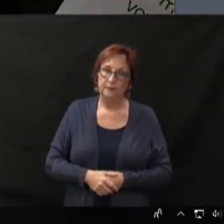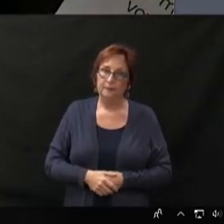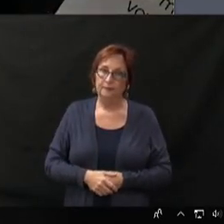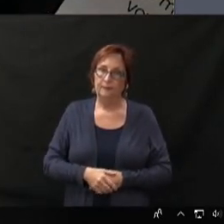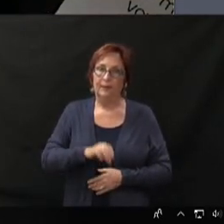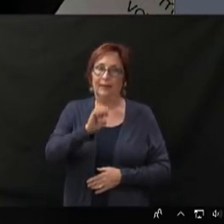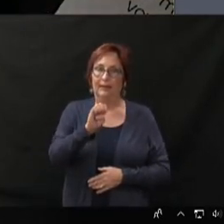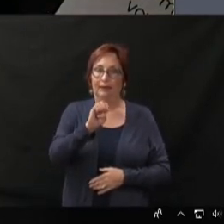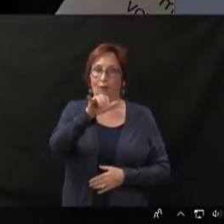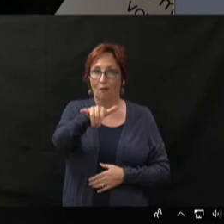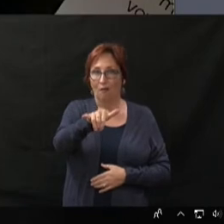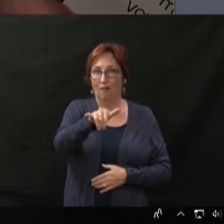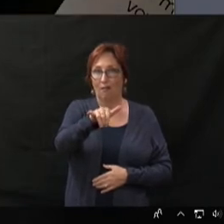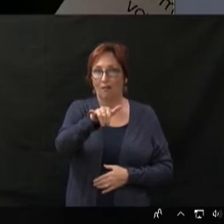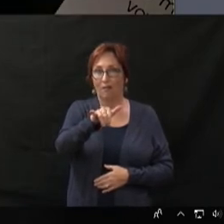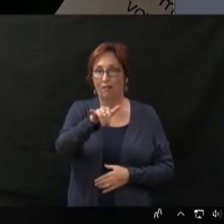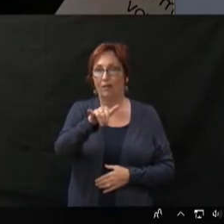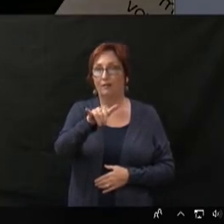EY,